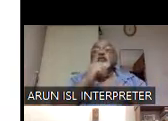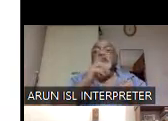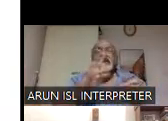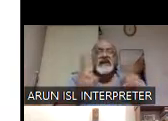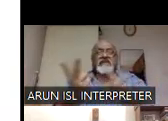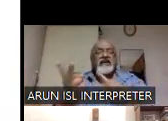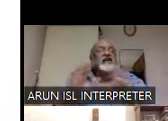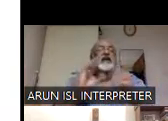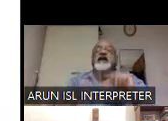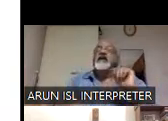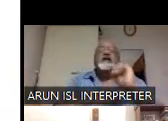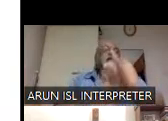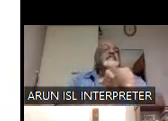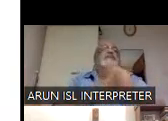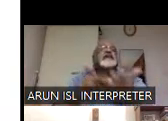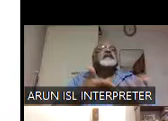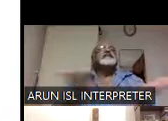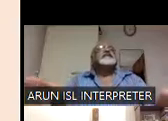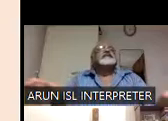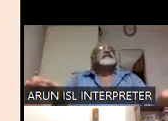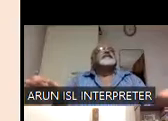different can participate in that.